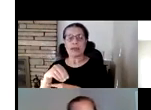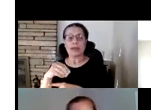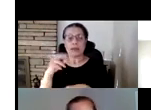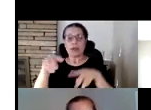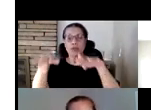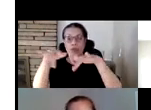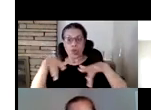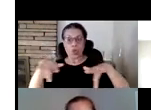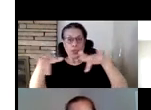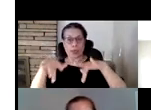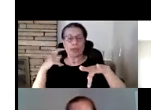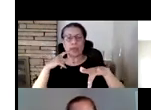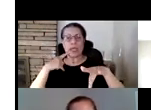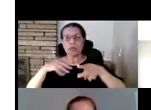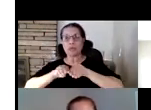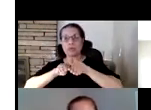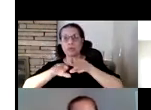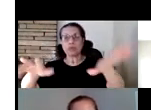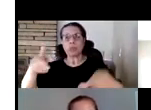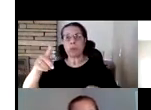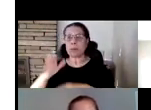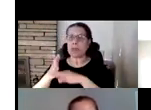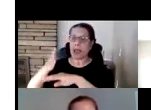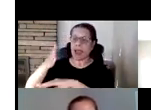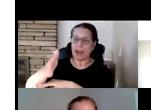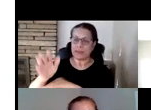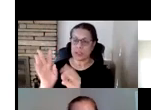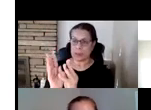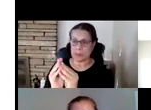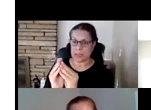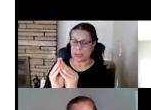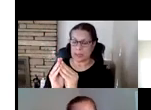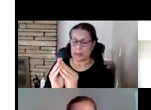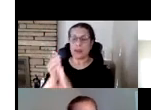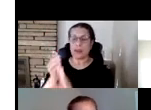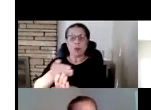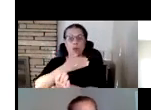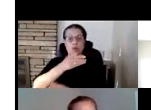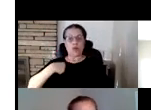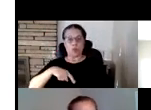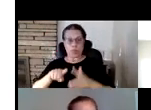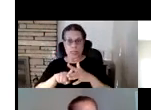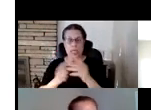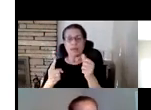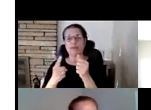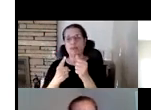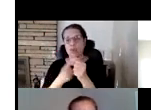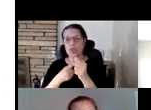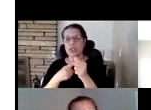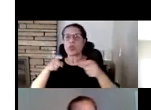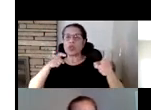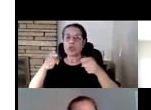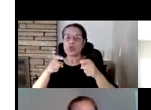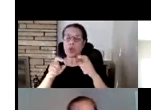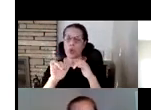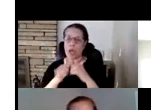available publicly following the meeting. Before we get started, I do want to go over a few meeting controls for folks who